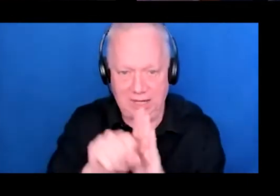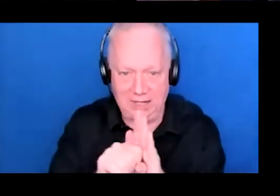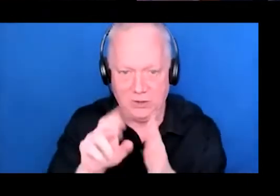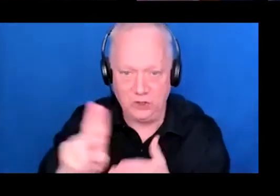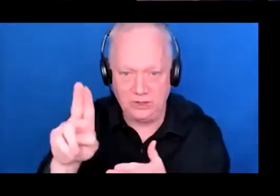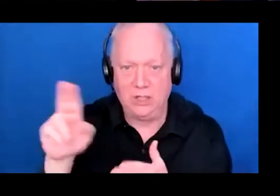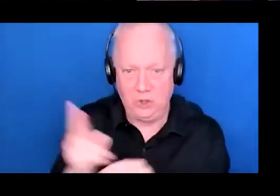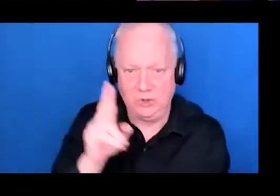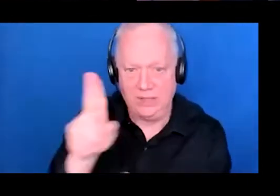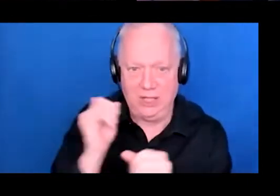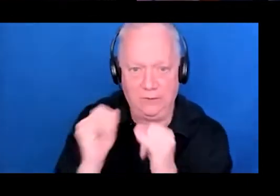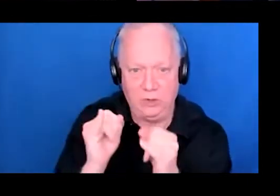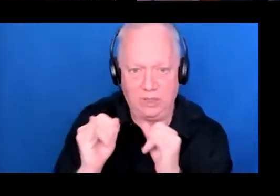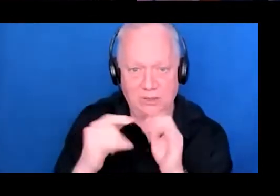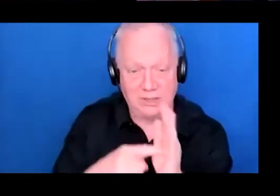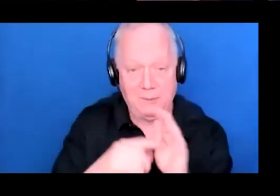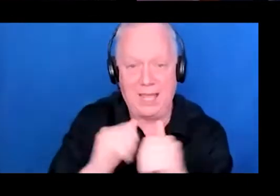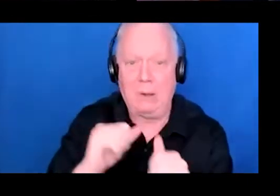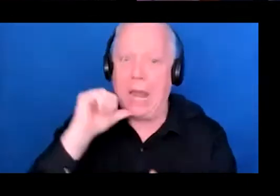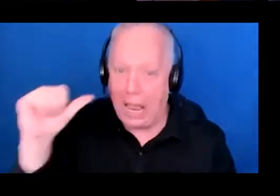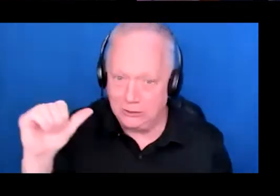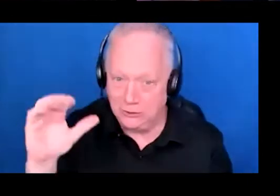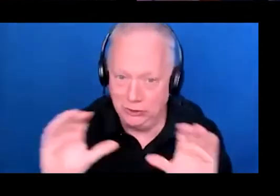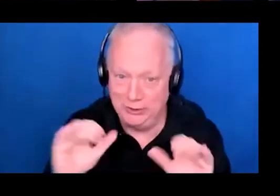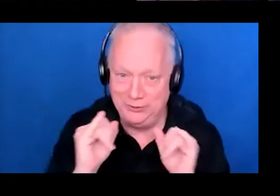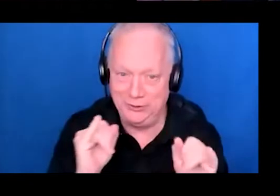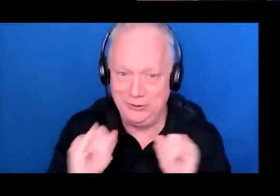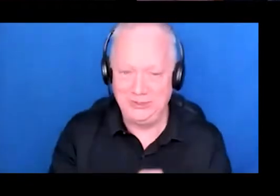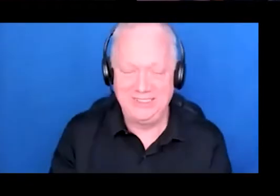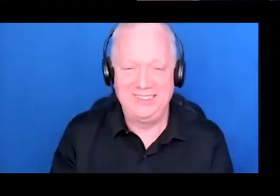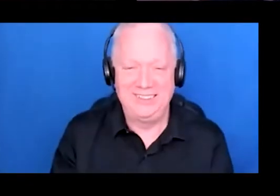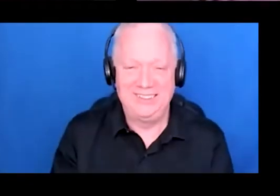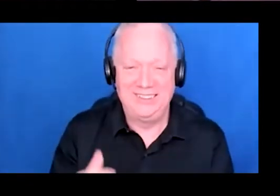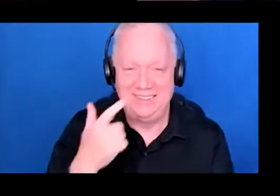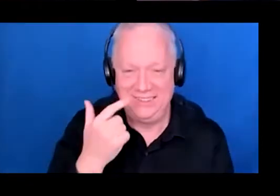use that interview as an example of how not to do interviews.